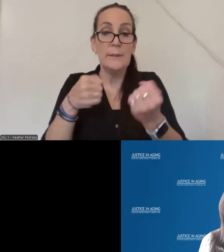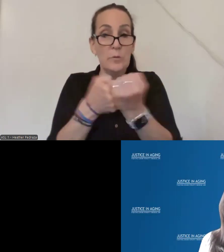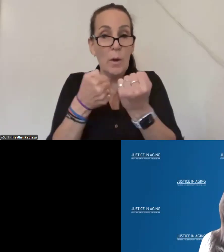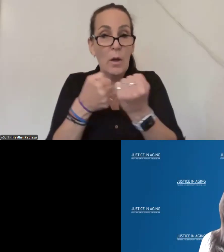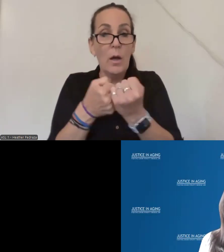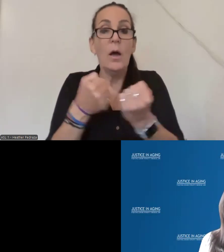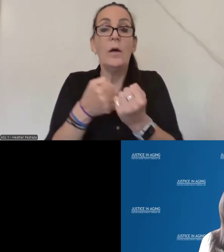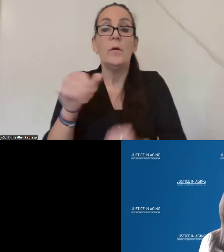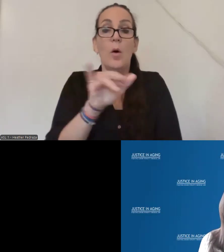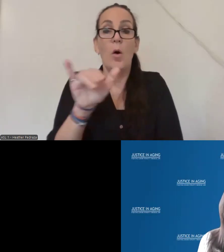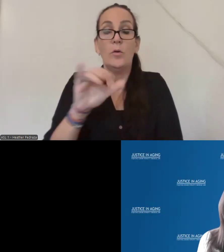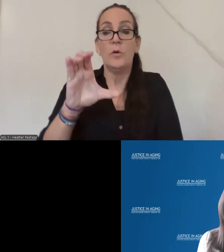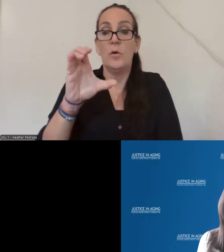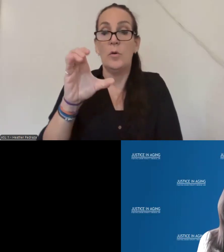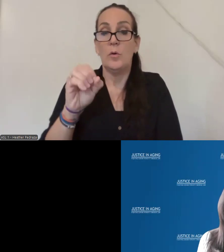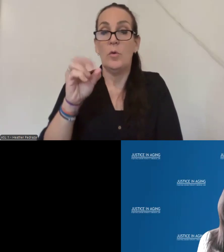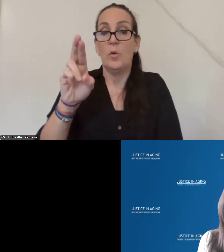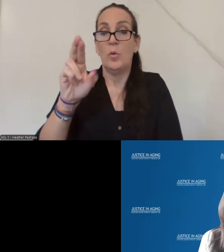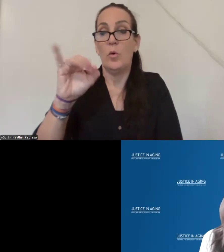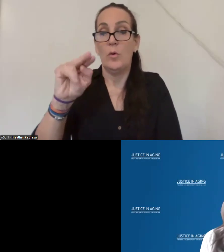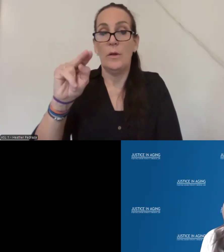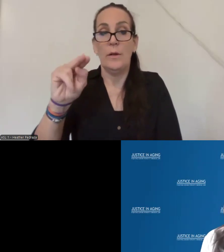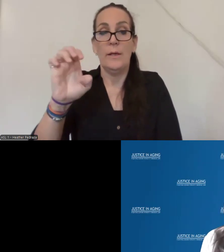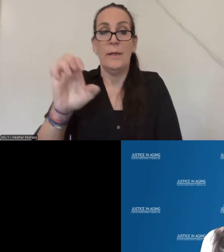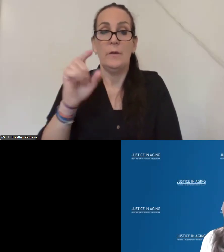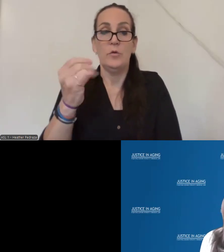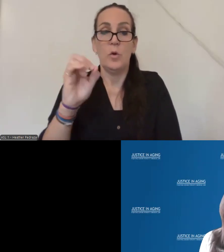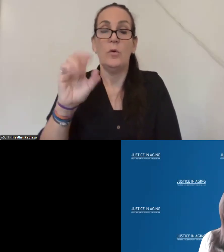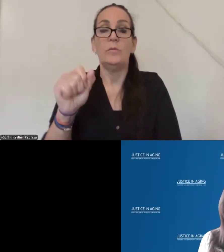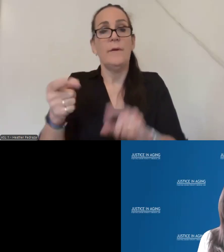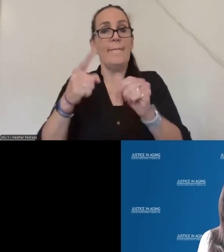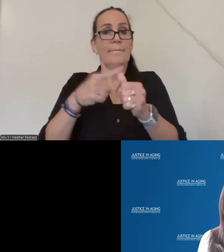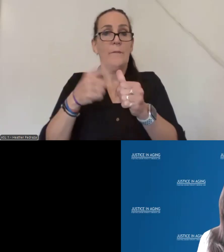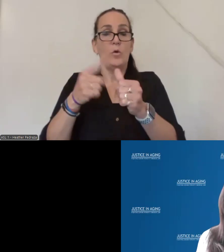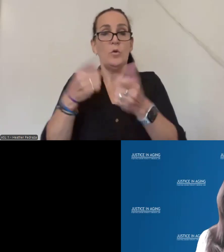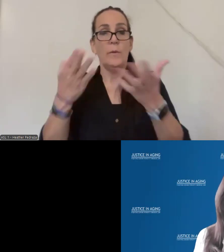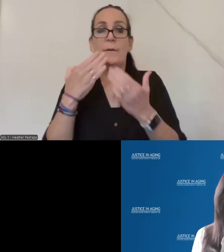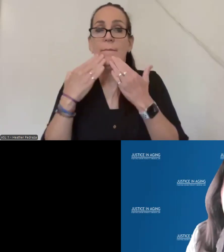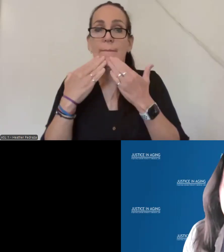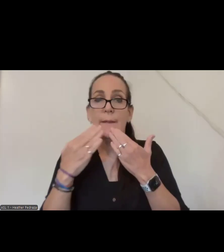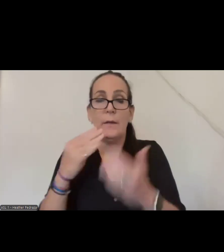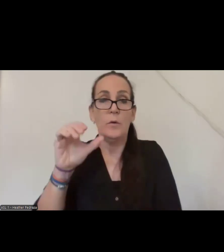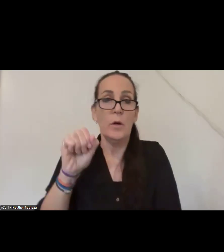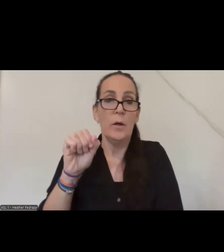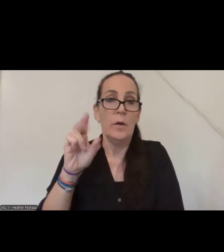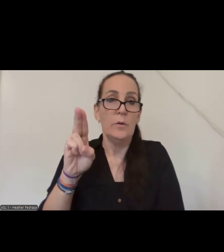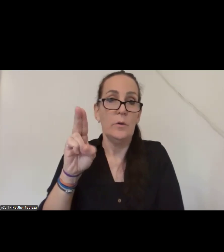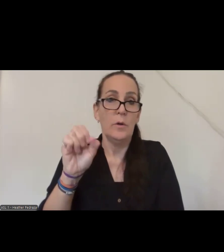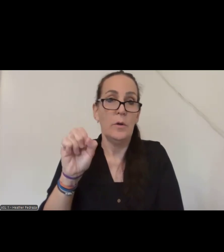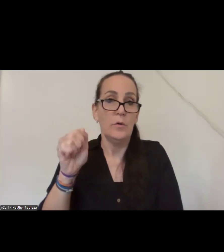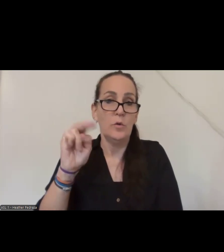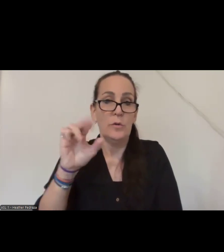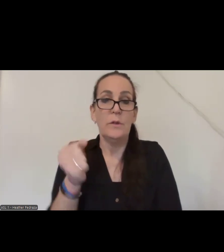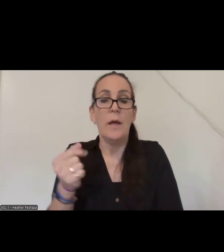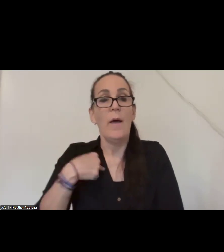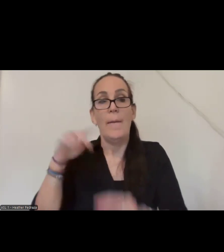as the other co-chair. First, I want to thank Susan for the recognition at the beginning of the meeting, and I look forward to joining DACLAC